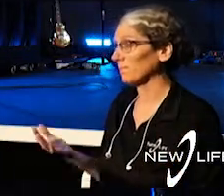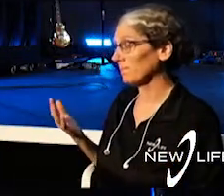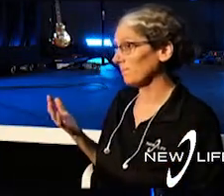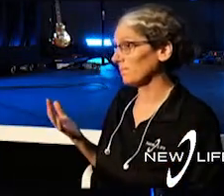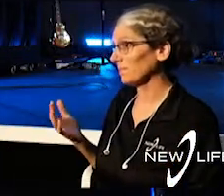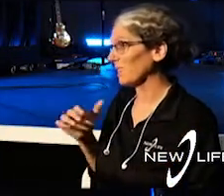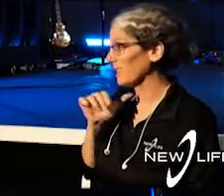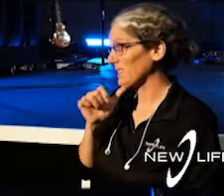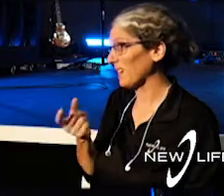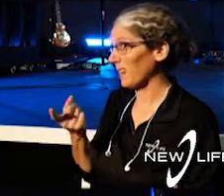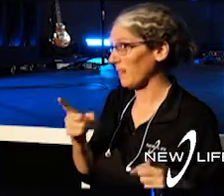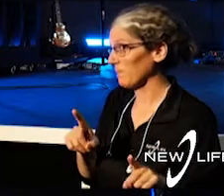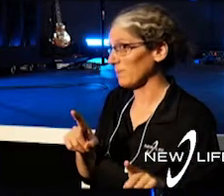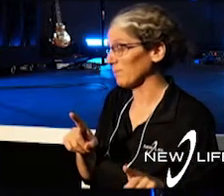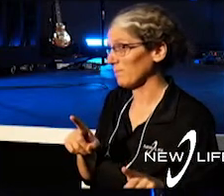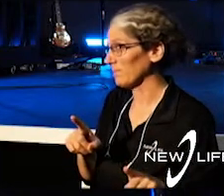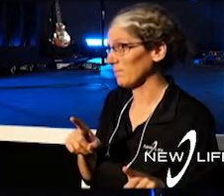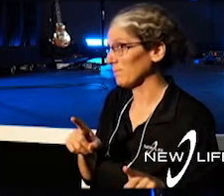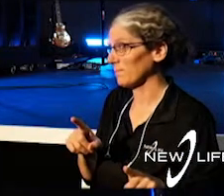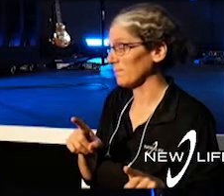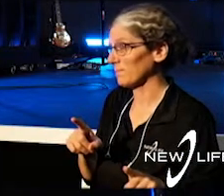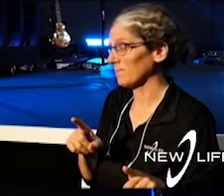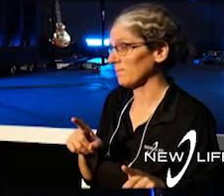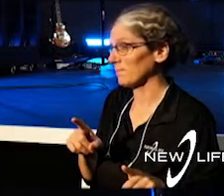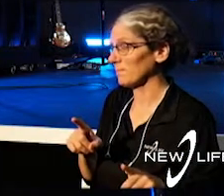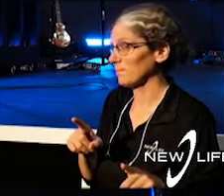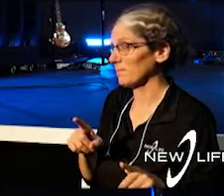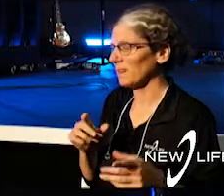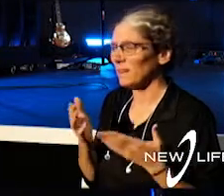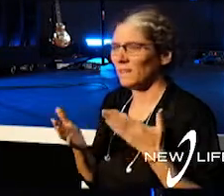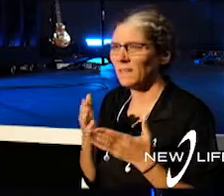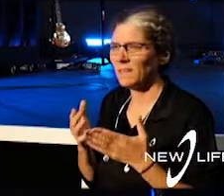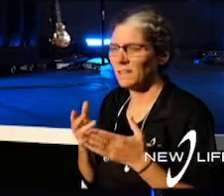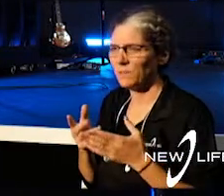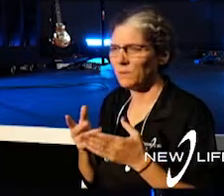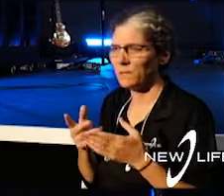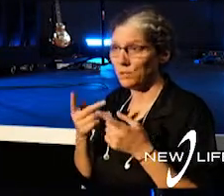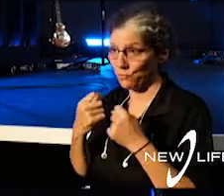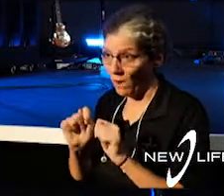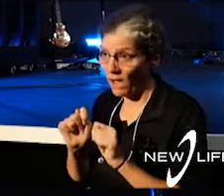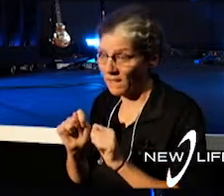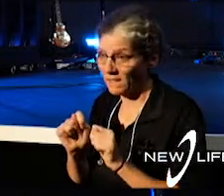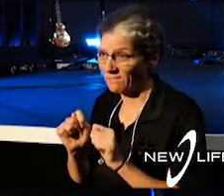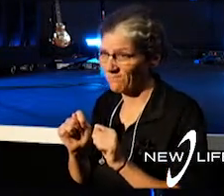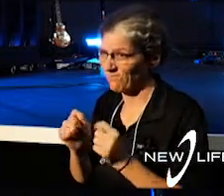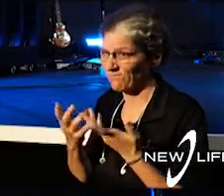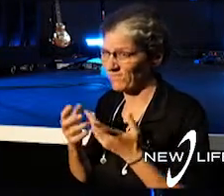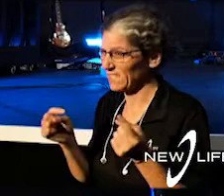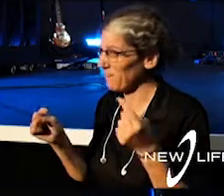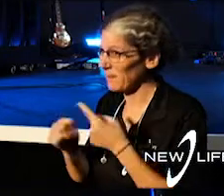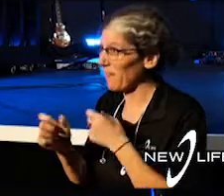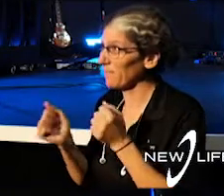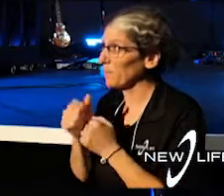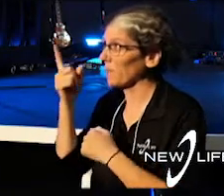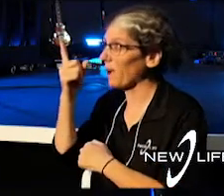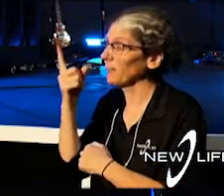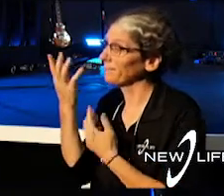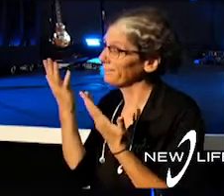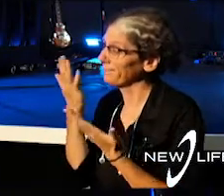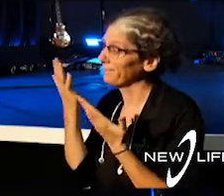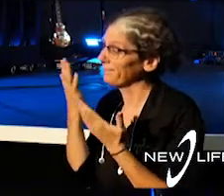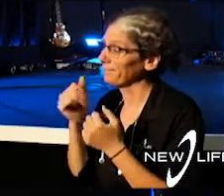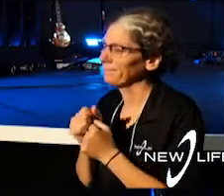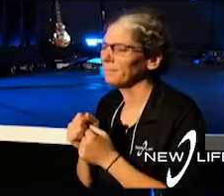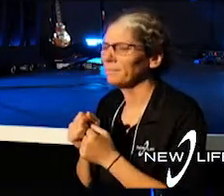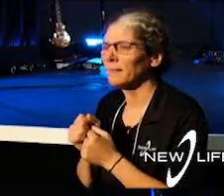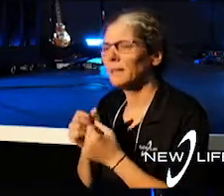God says we can't do that. And if we do, we're going to find ourselves in opposition to Him. And again, this may look different for